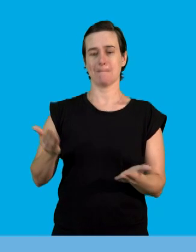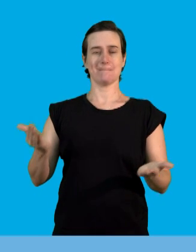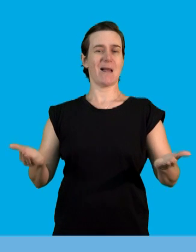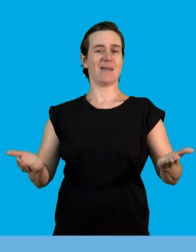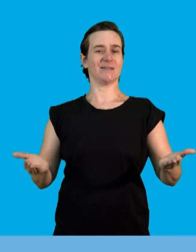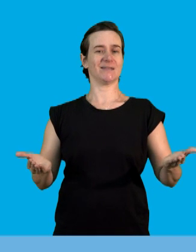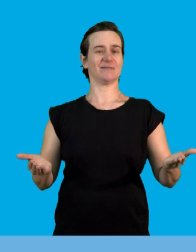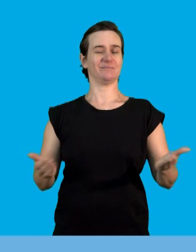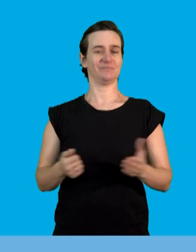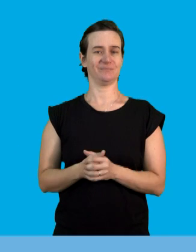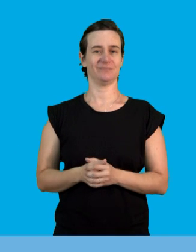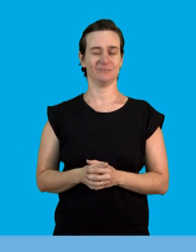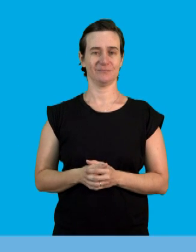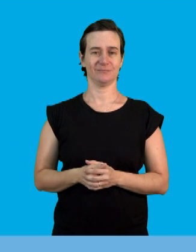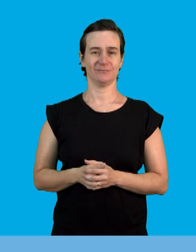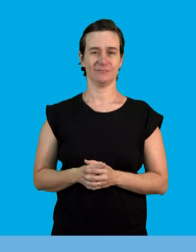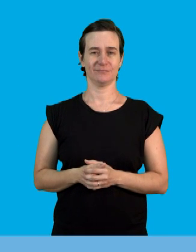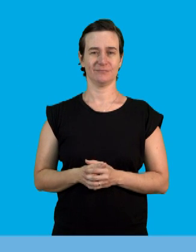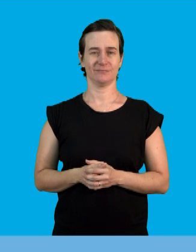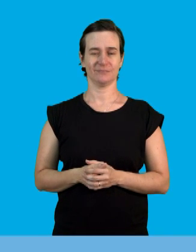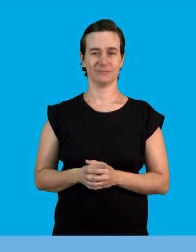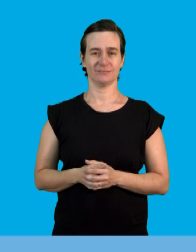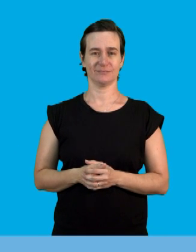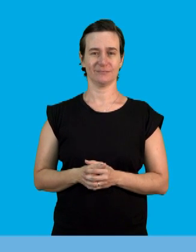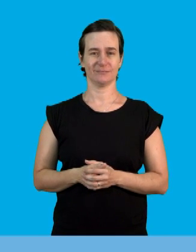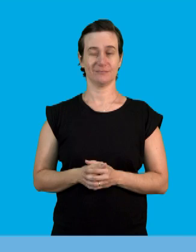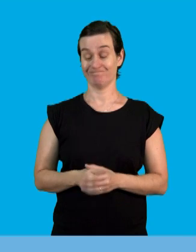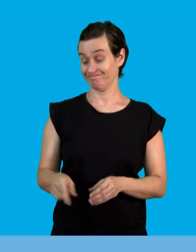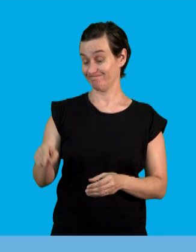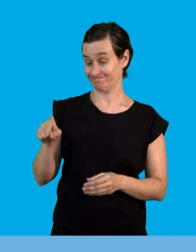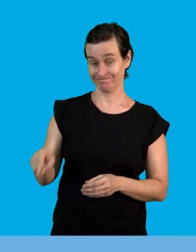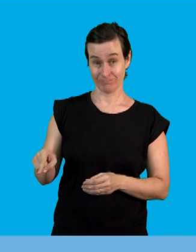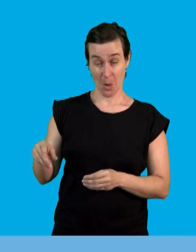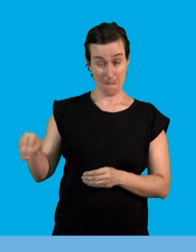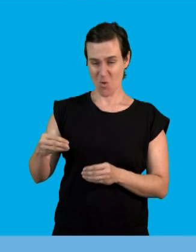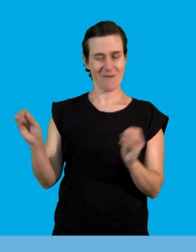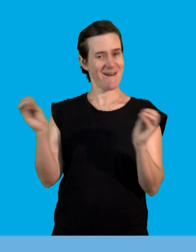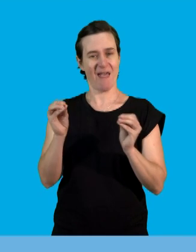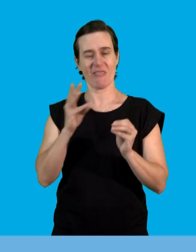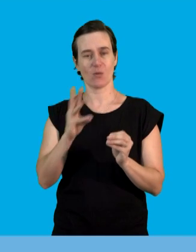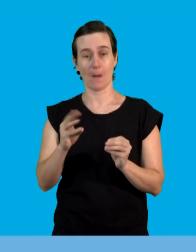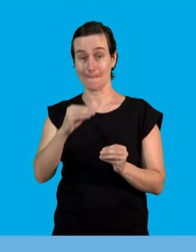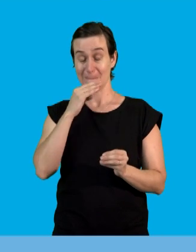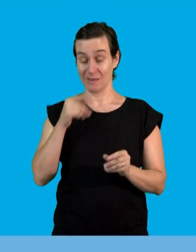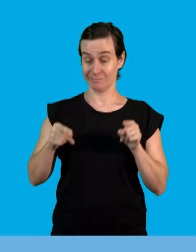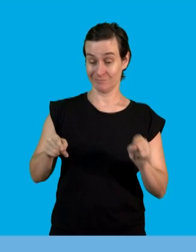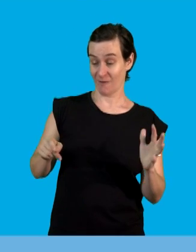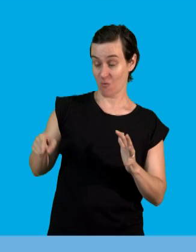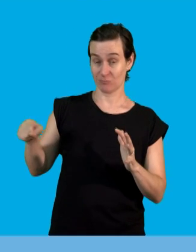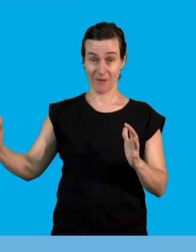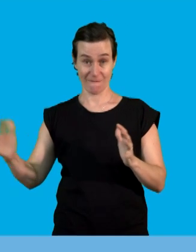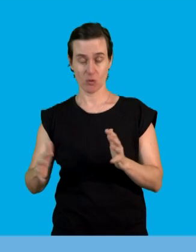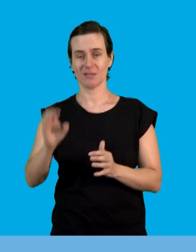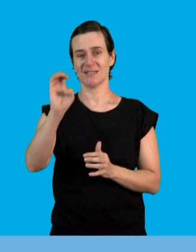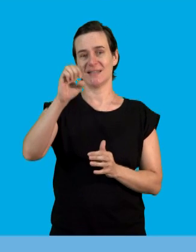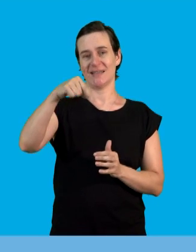to be balanced. They are going to balance each other. Now, also, because this object will not move, then those two forces are said to